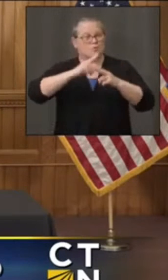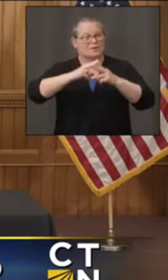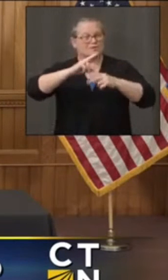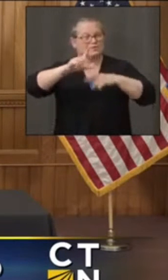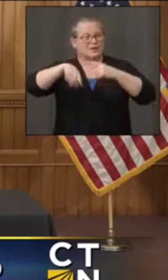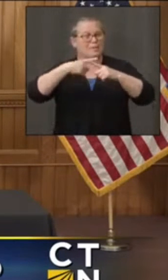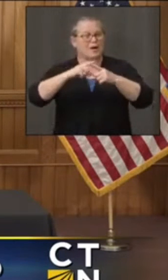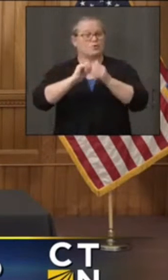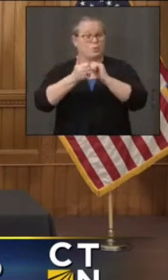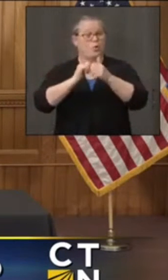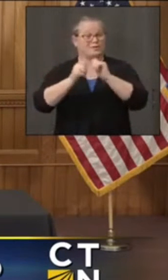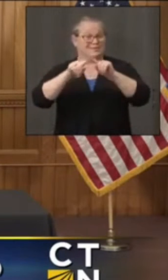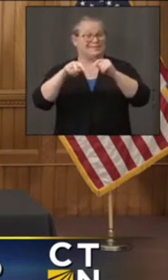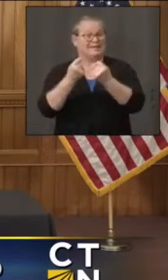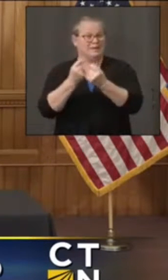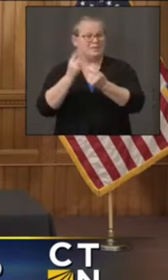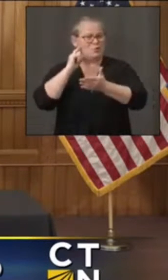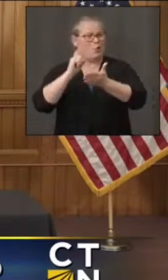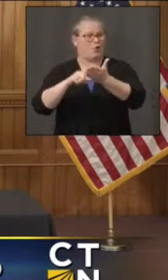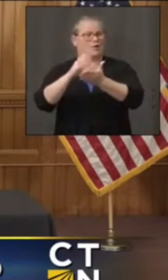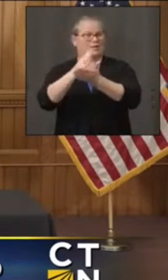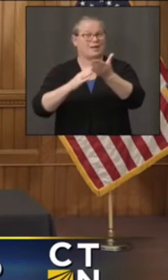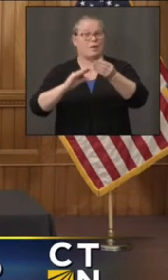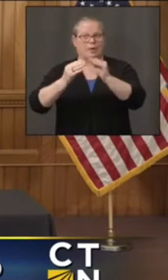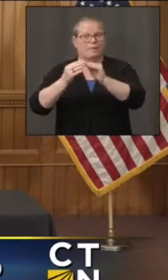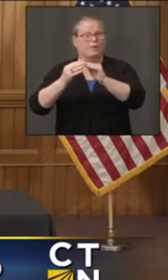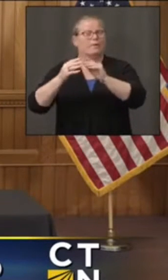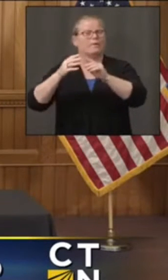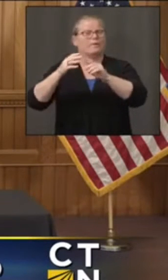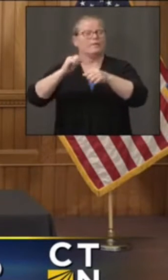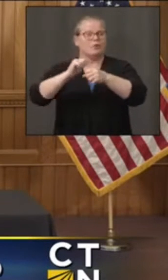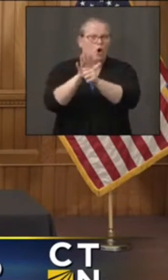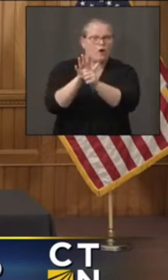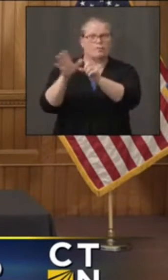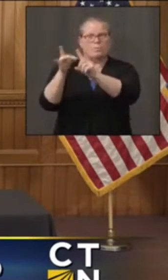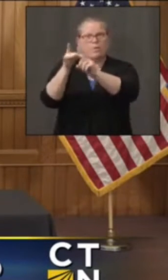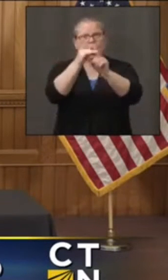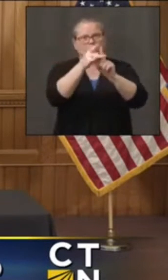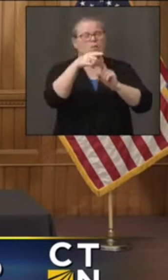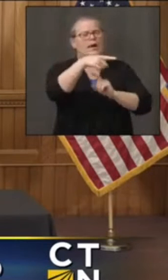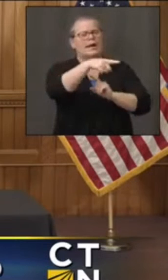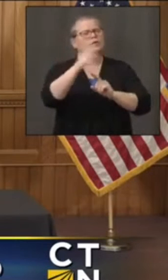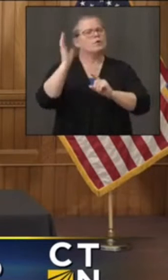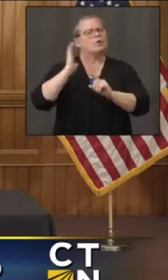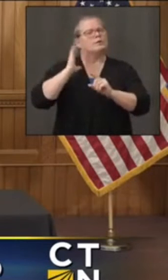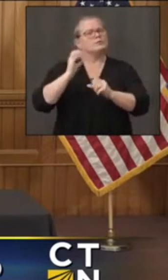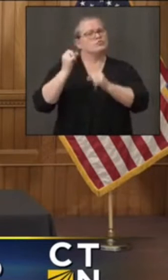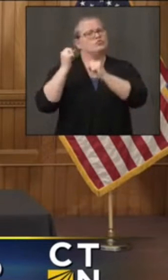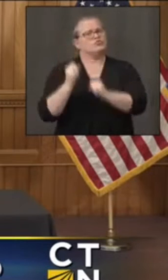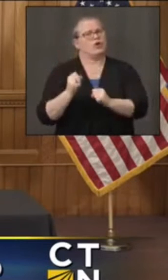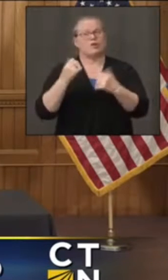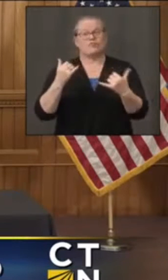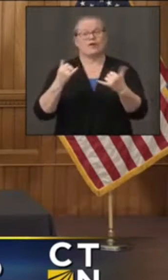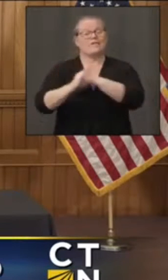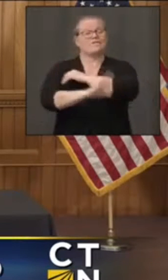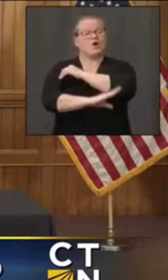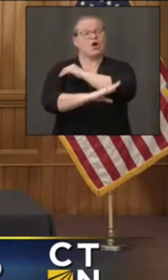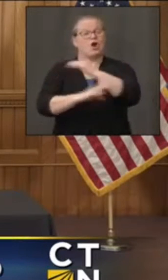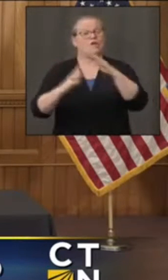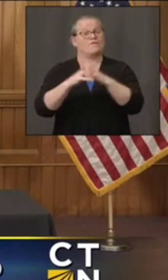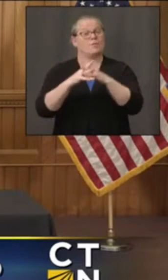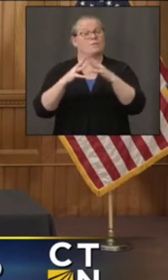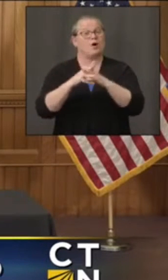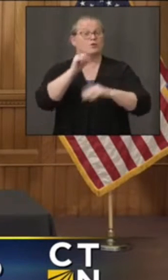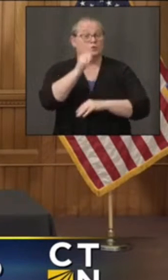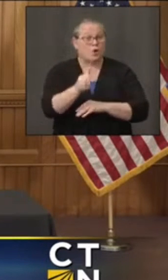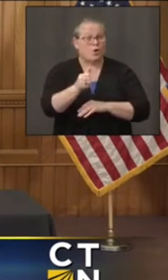obviously over the past couple of months, you've made pretty strong recommendations that people don't play high-risk sports such as football right now. But given the private football leagues that are